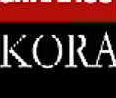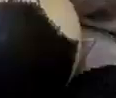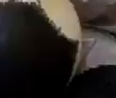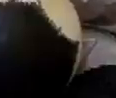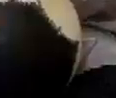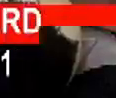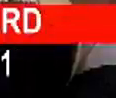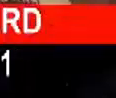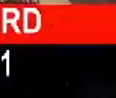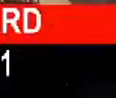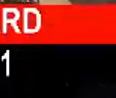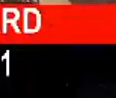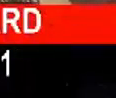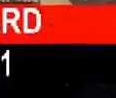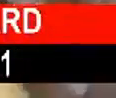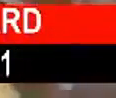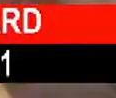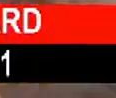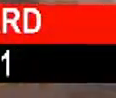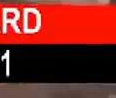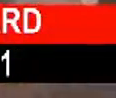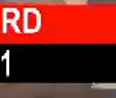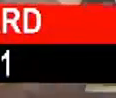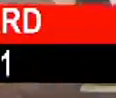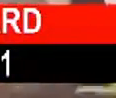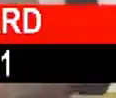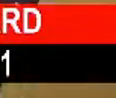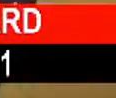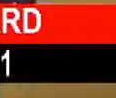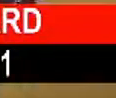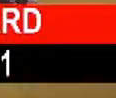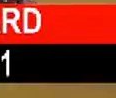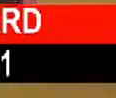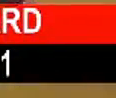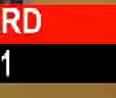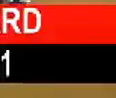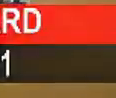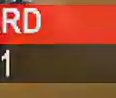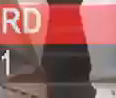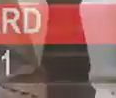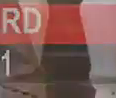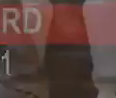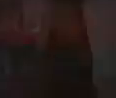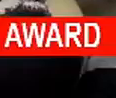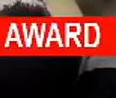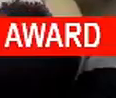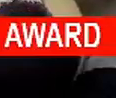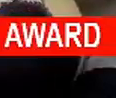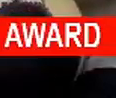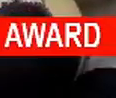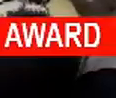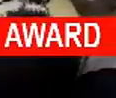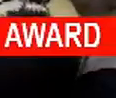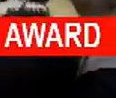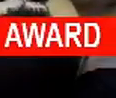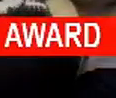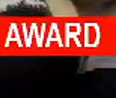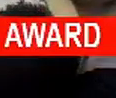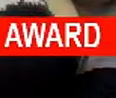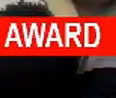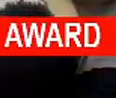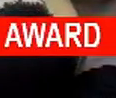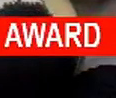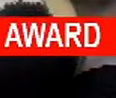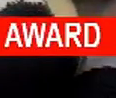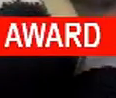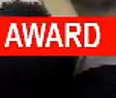bi fenti baraka ha ko batar la be on mbeje ko dura anda mu be mele neti he baba